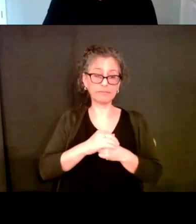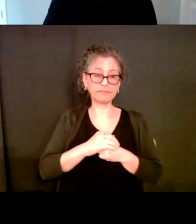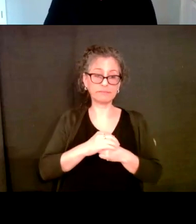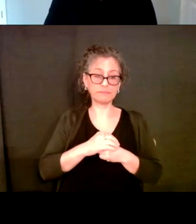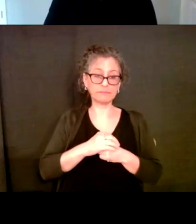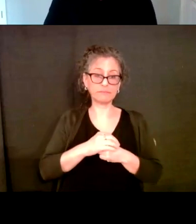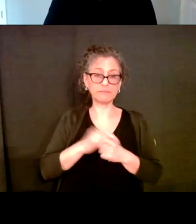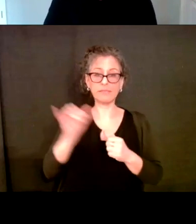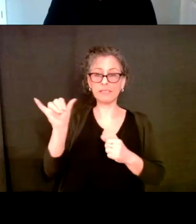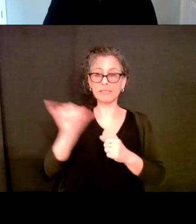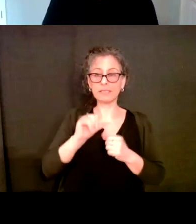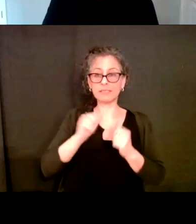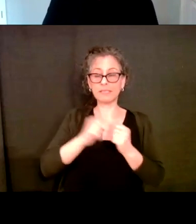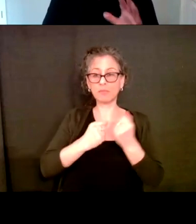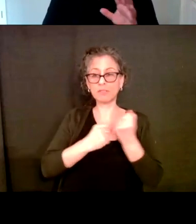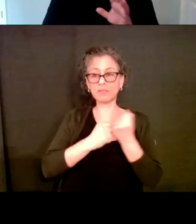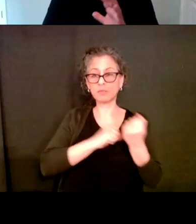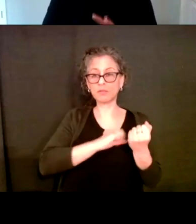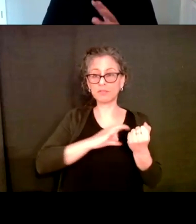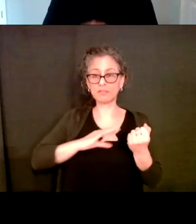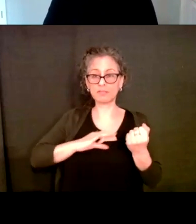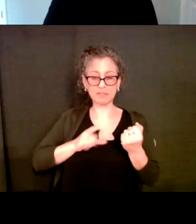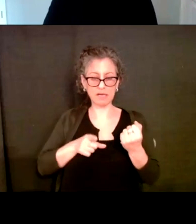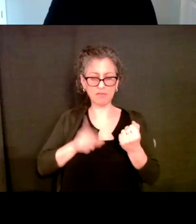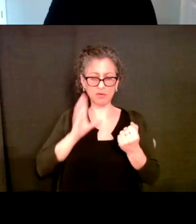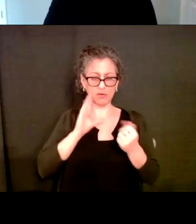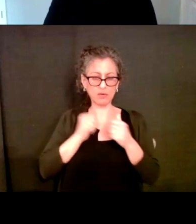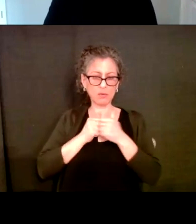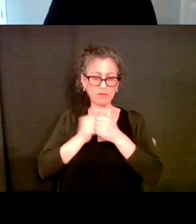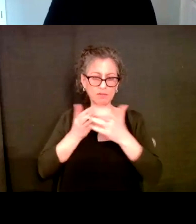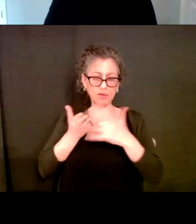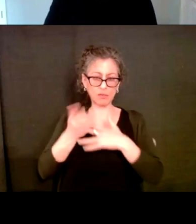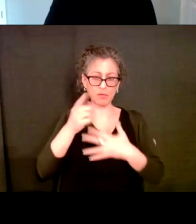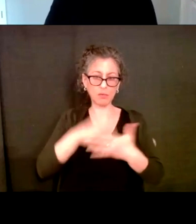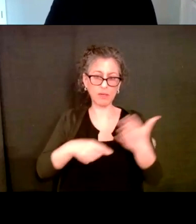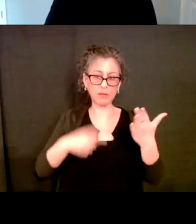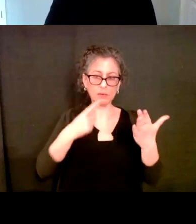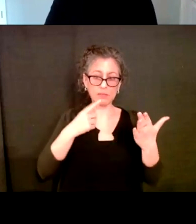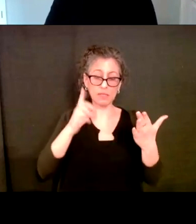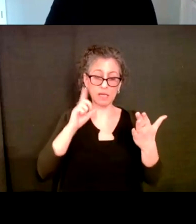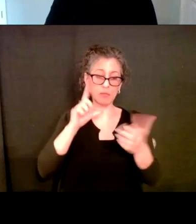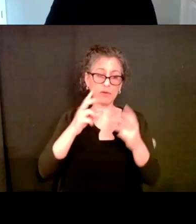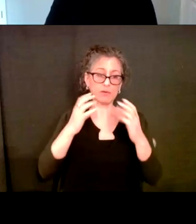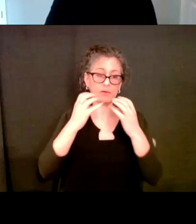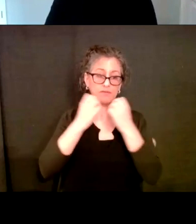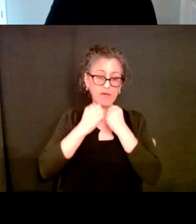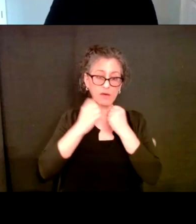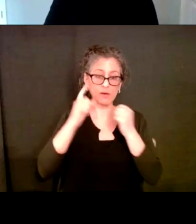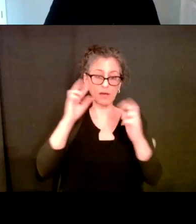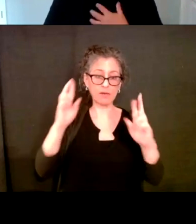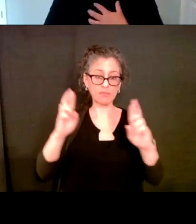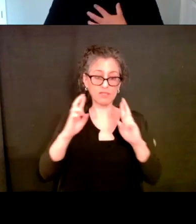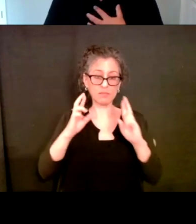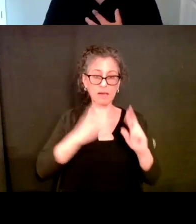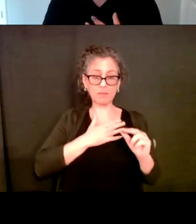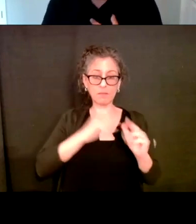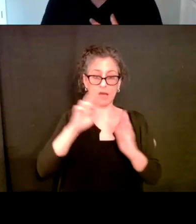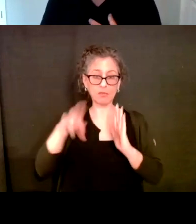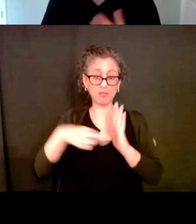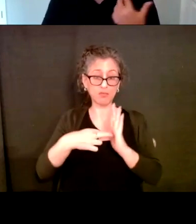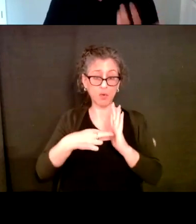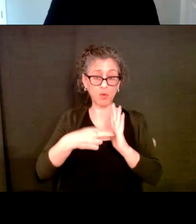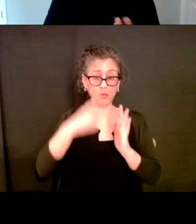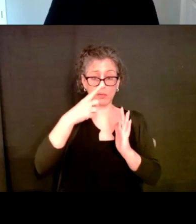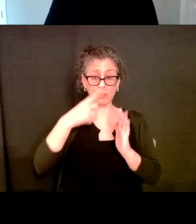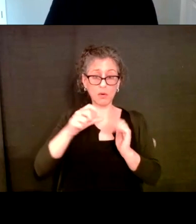similarly with support staff, will you follow through with what you say? Will you value and respect my role? Will you refrain from pressuring